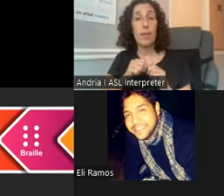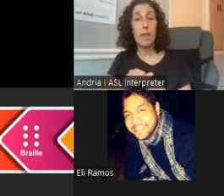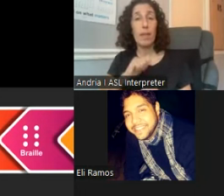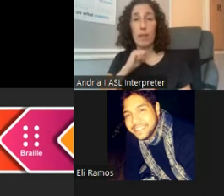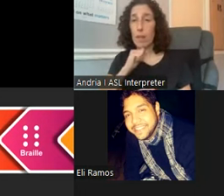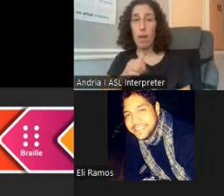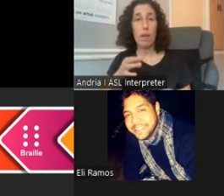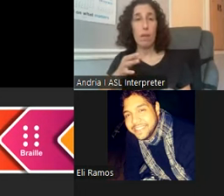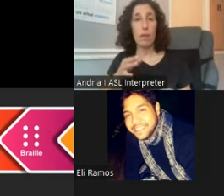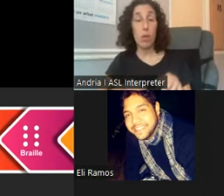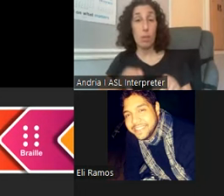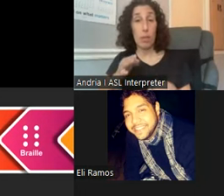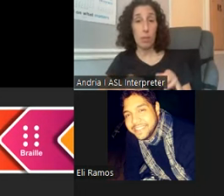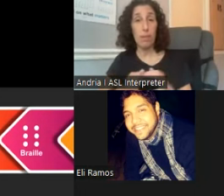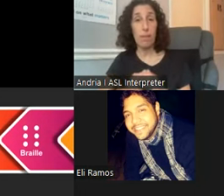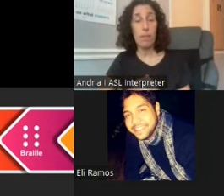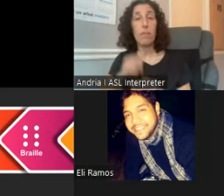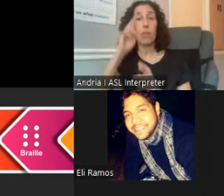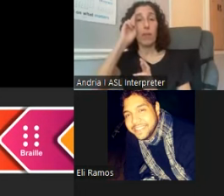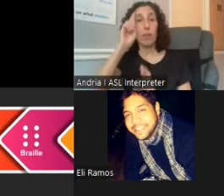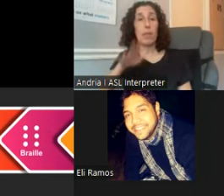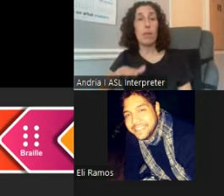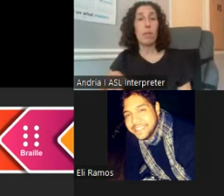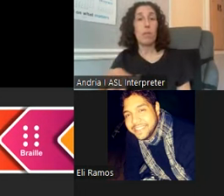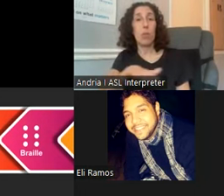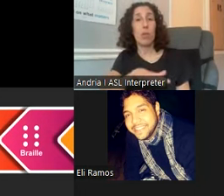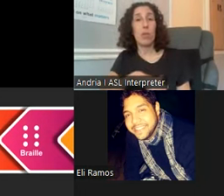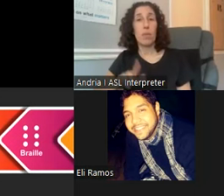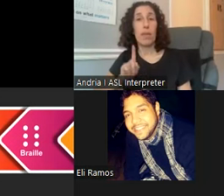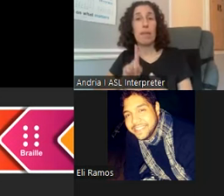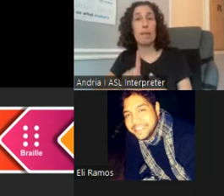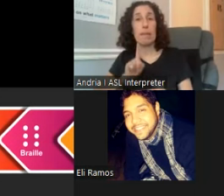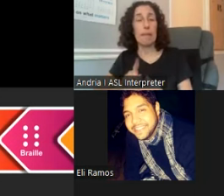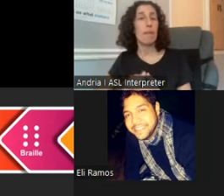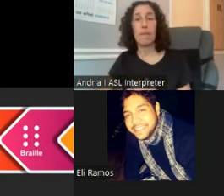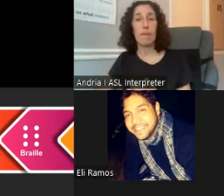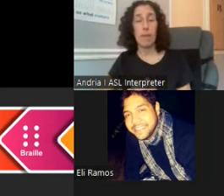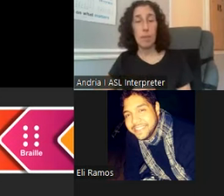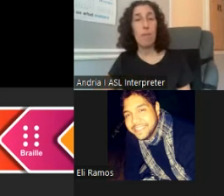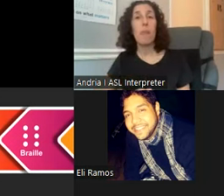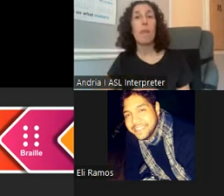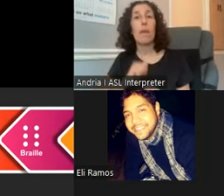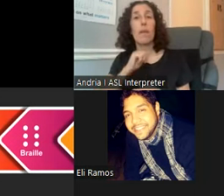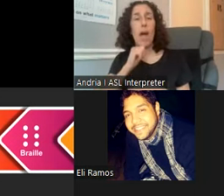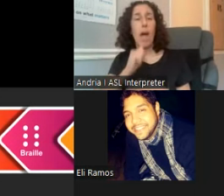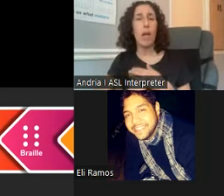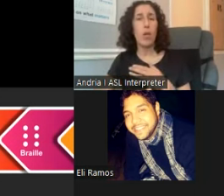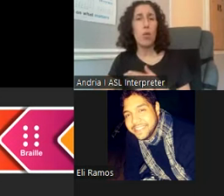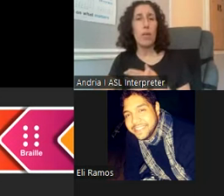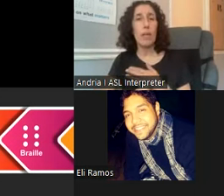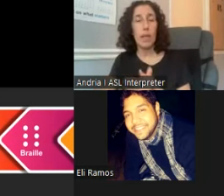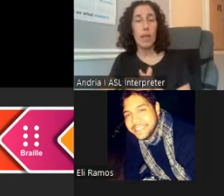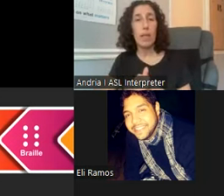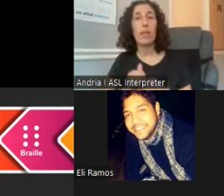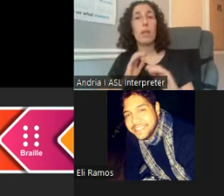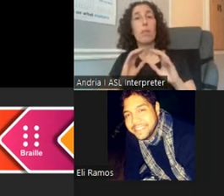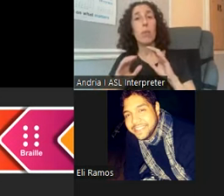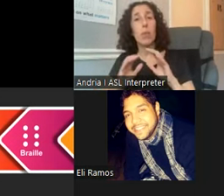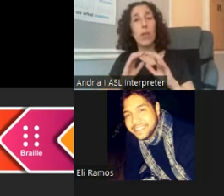their personal space, use non-threatening, non-verbal communication. So think about your body language,